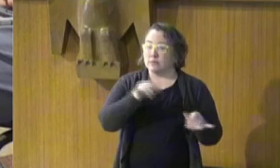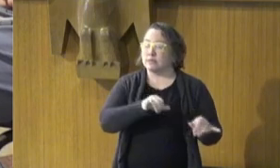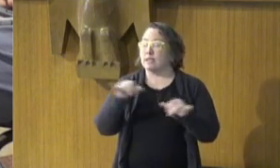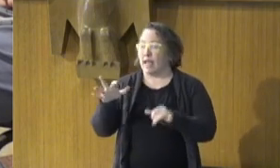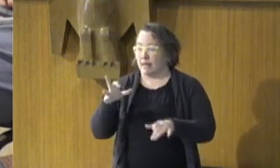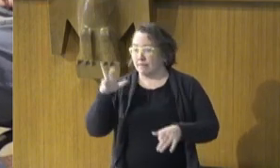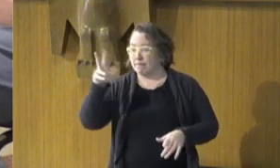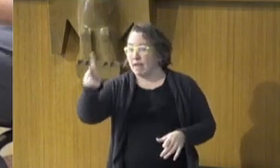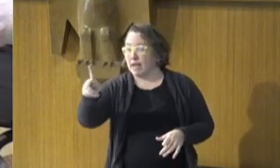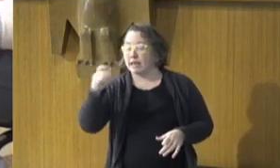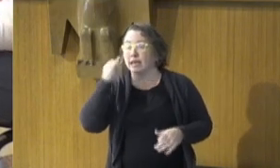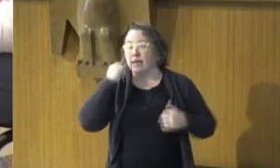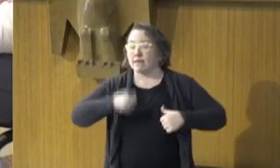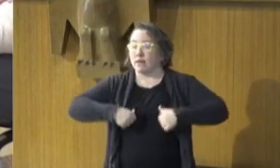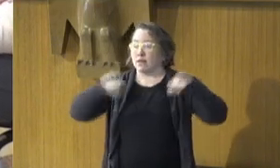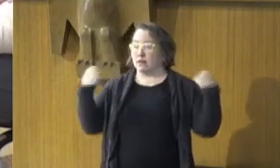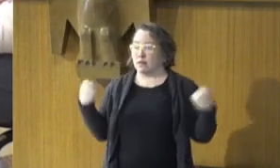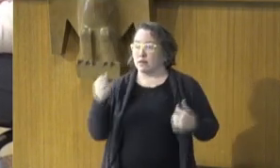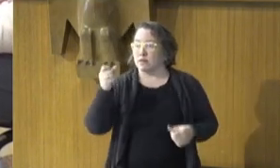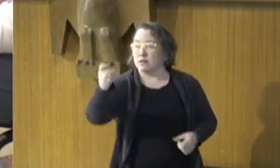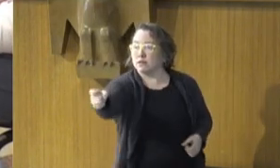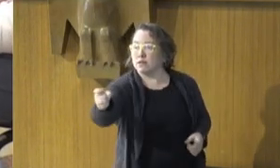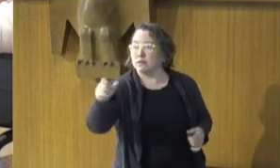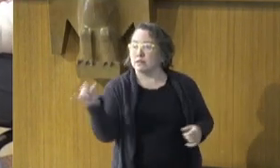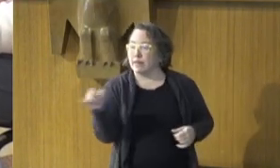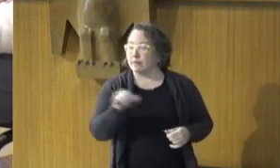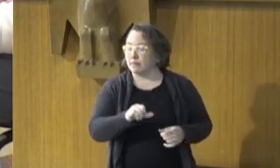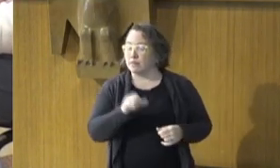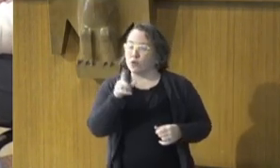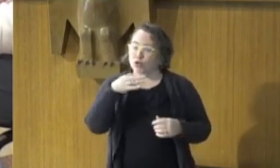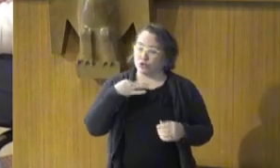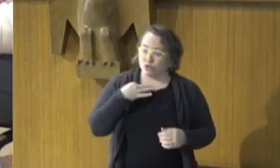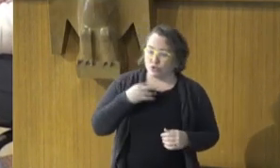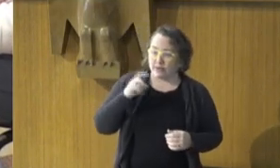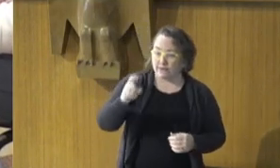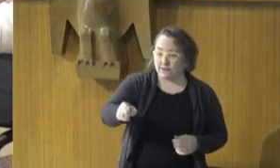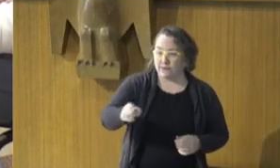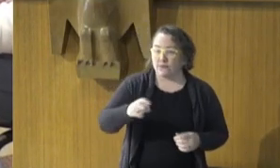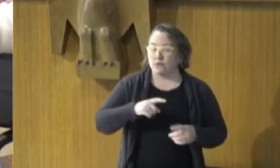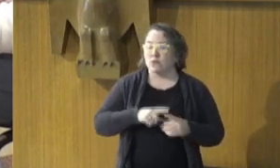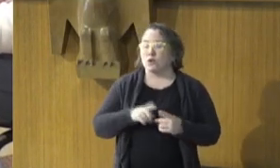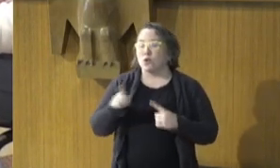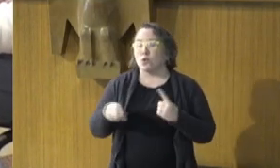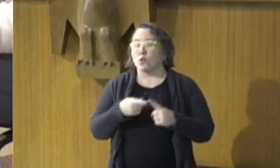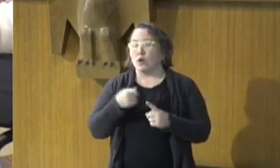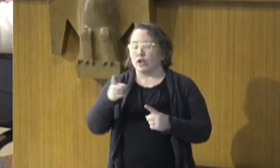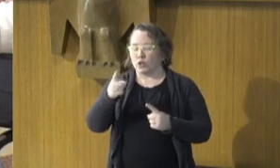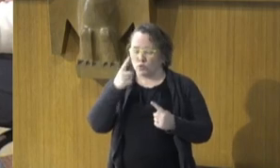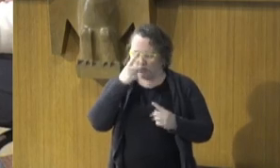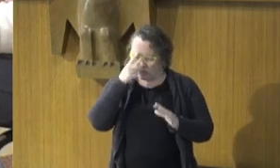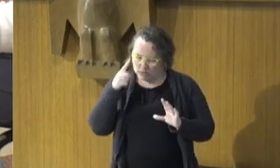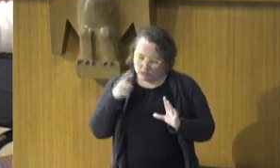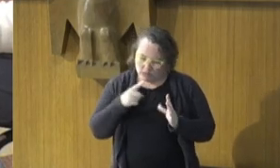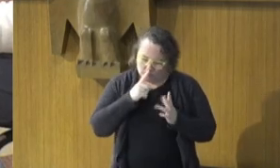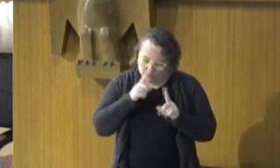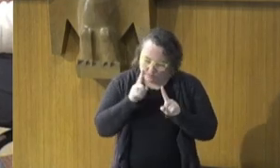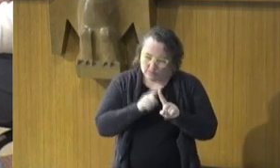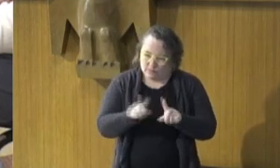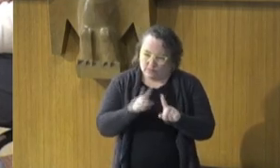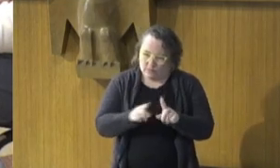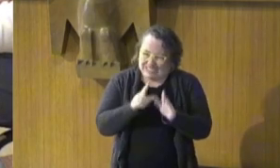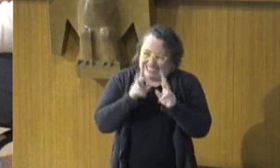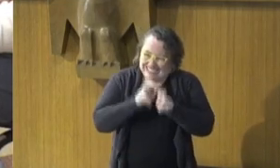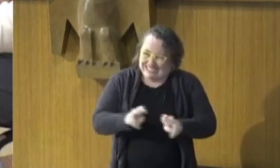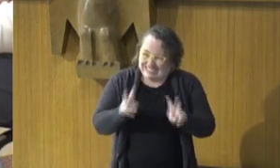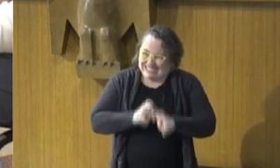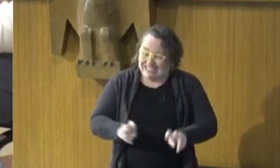asks, if someone takes your coat, offer them your other coat as well, or your shirt as well. And when you drill down into these teachings, they're